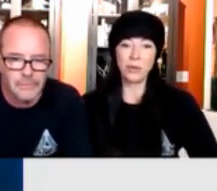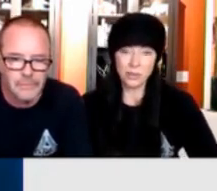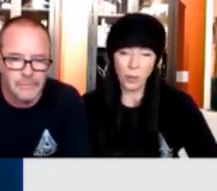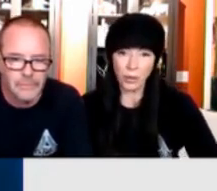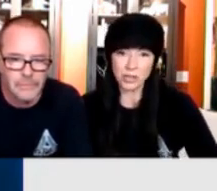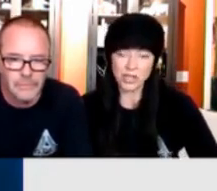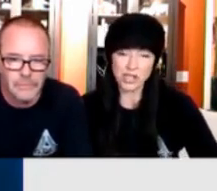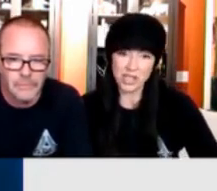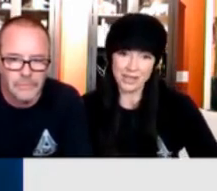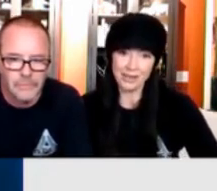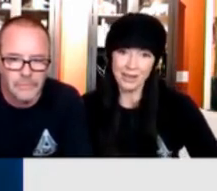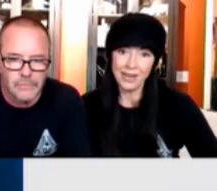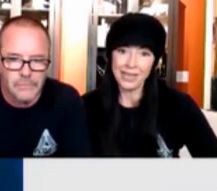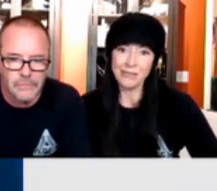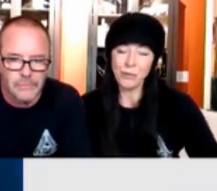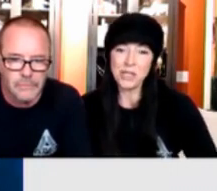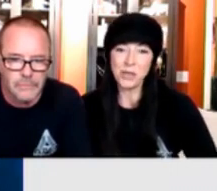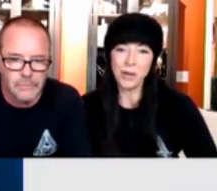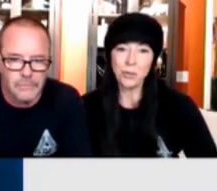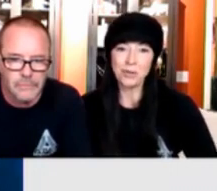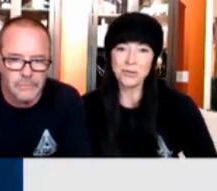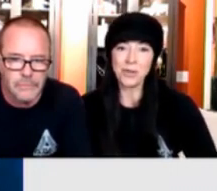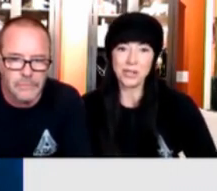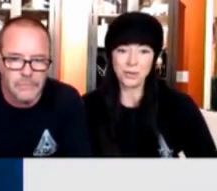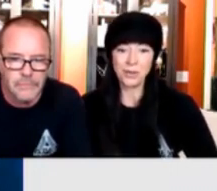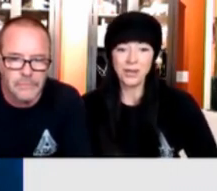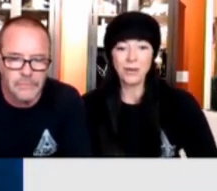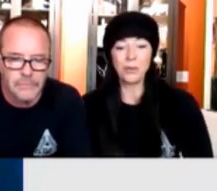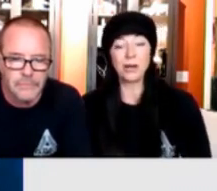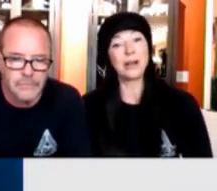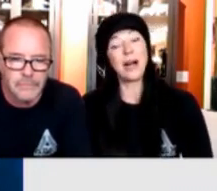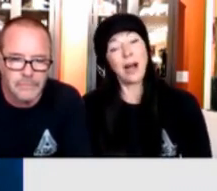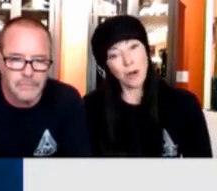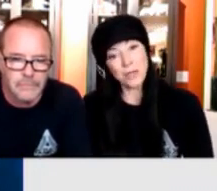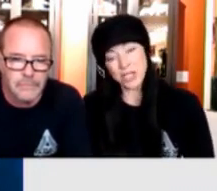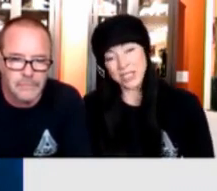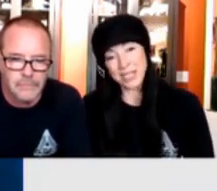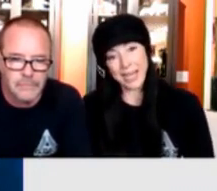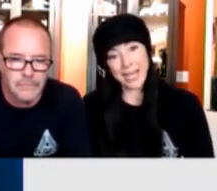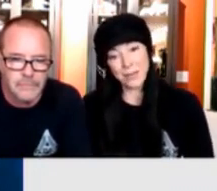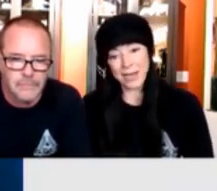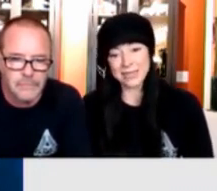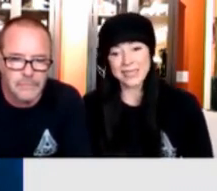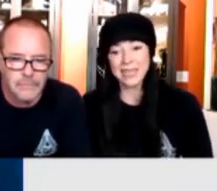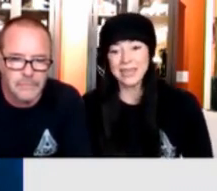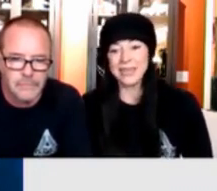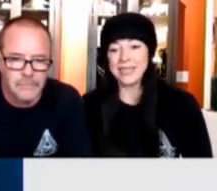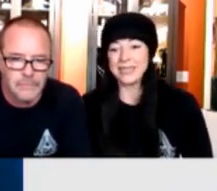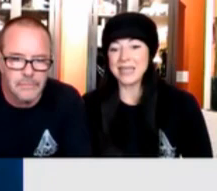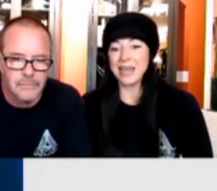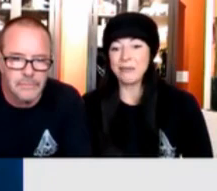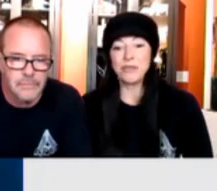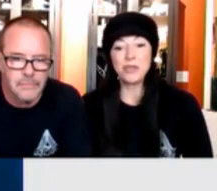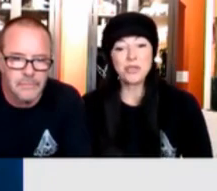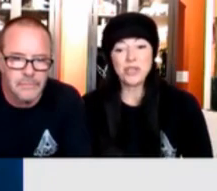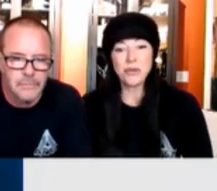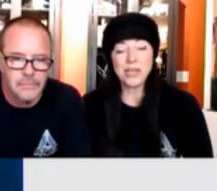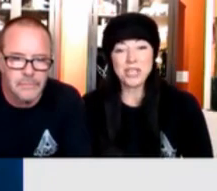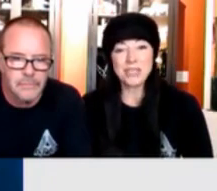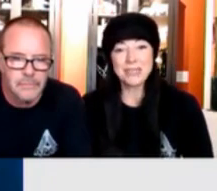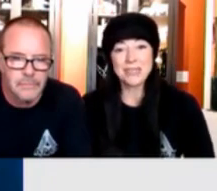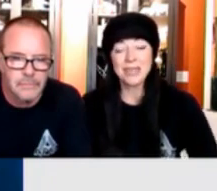think it's so important to share information about wolves with you. Well, our mission at Apex is that